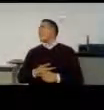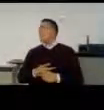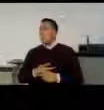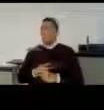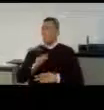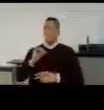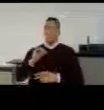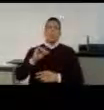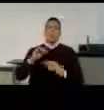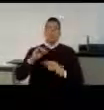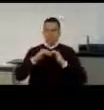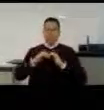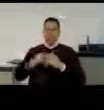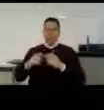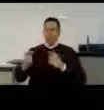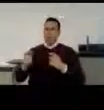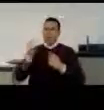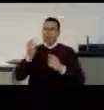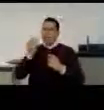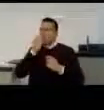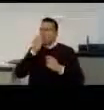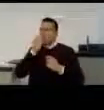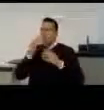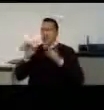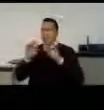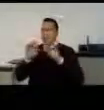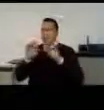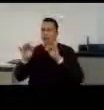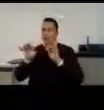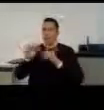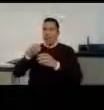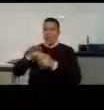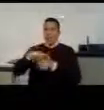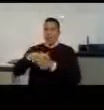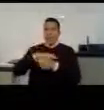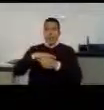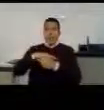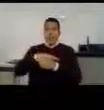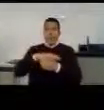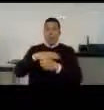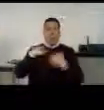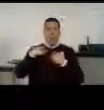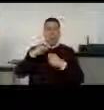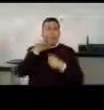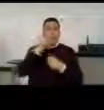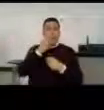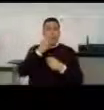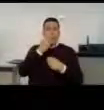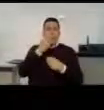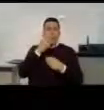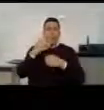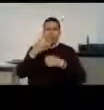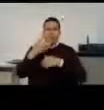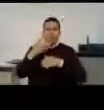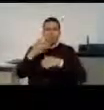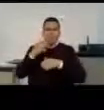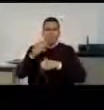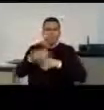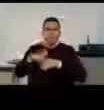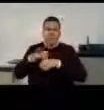With very limited healthy food availability. I think you actually could probably both touch on that. Yeah, we Yeah. can. Do you want to start? Yeah.